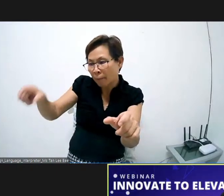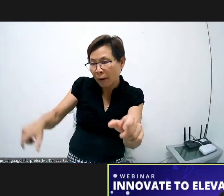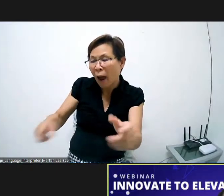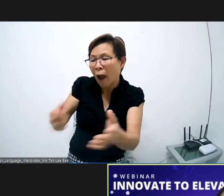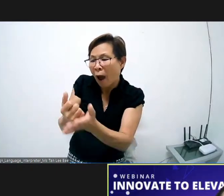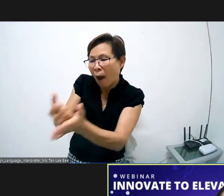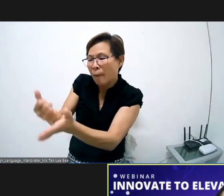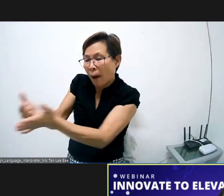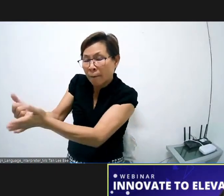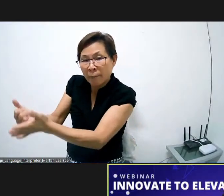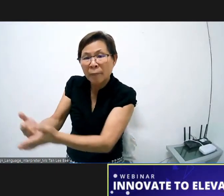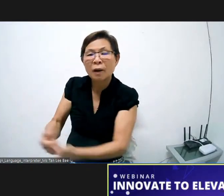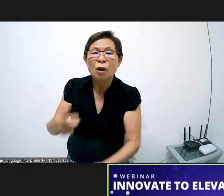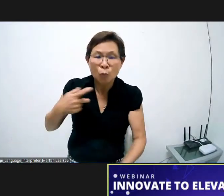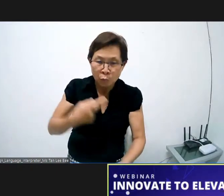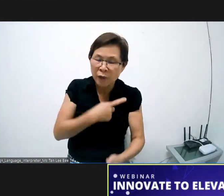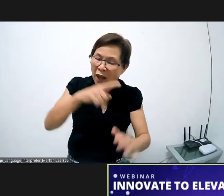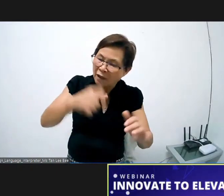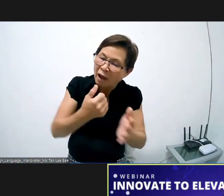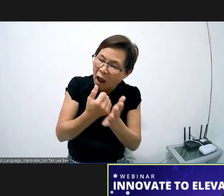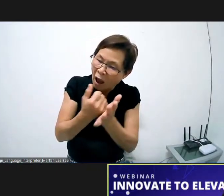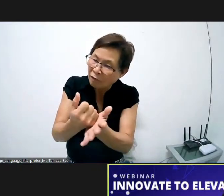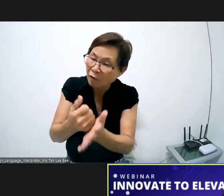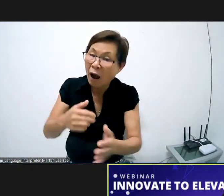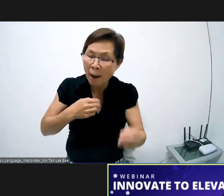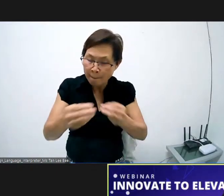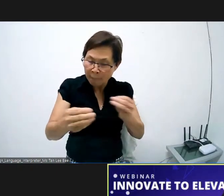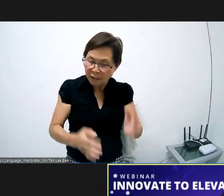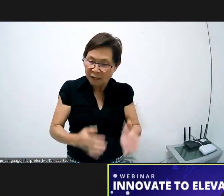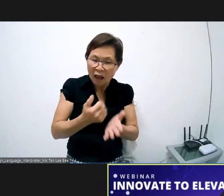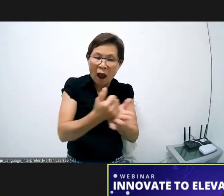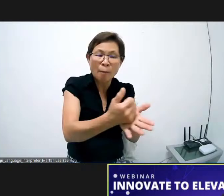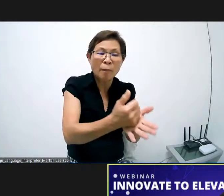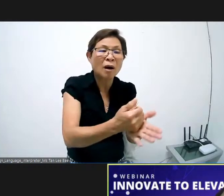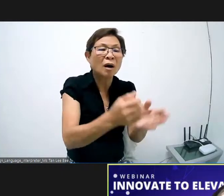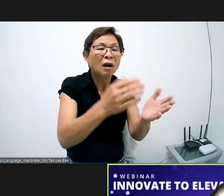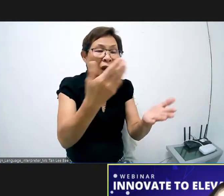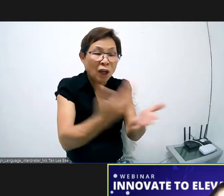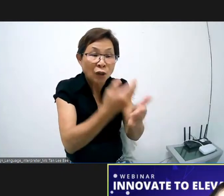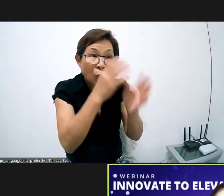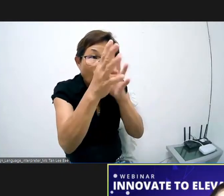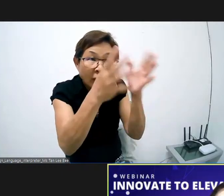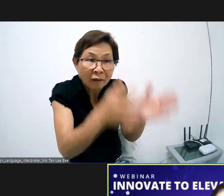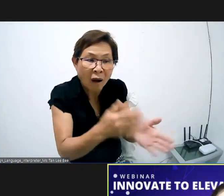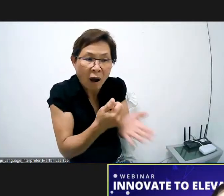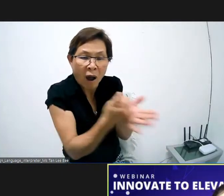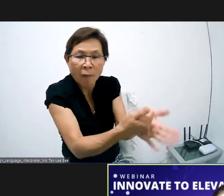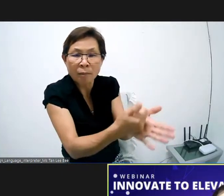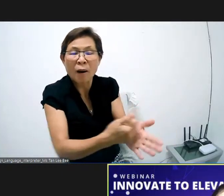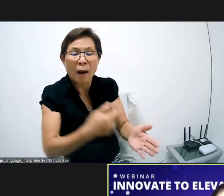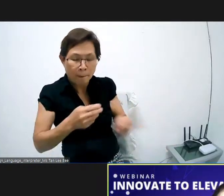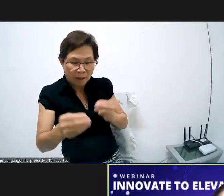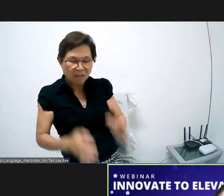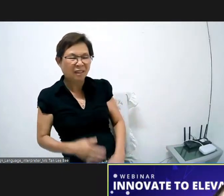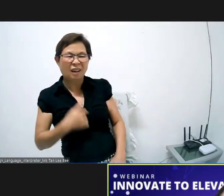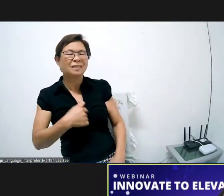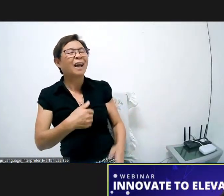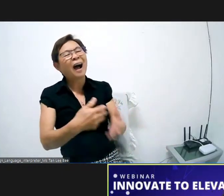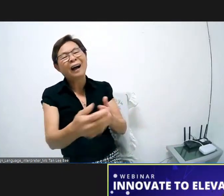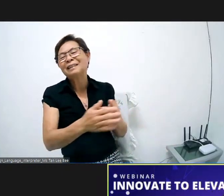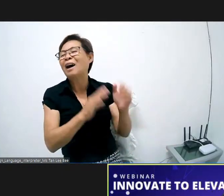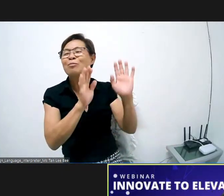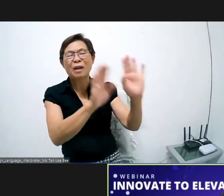managers, we have to help the innovators. As managers, we cannot just take for granted or